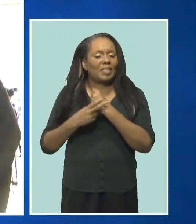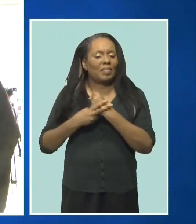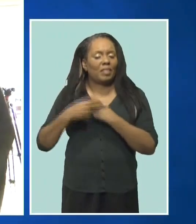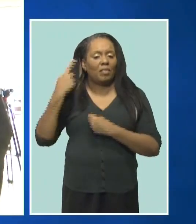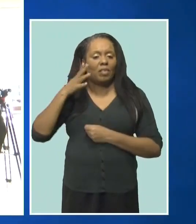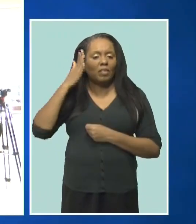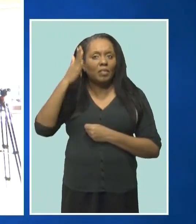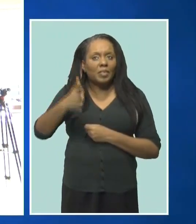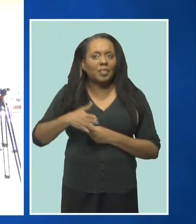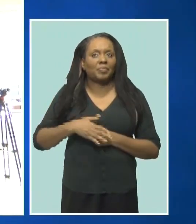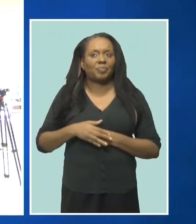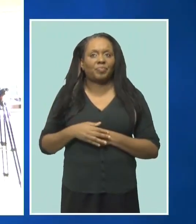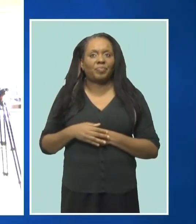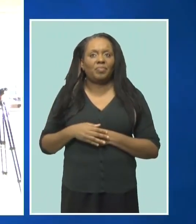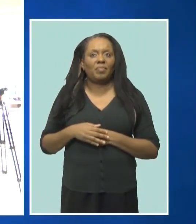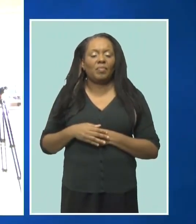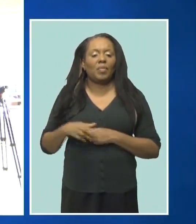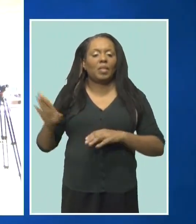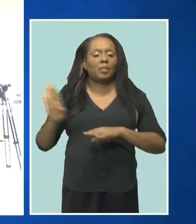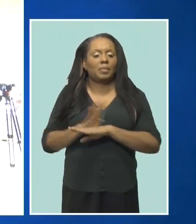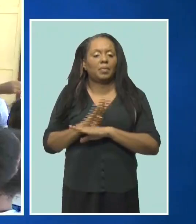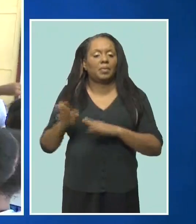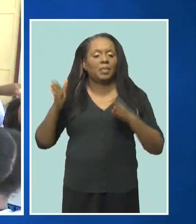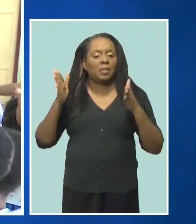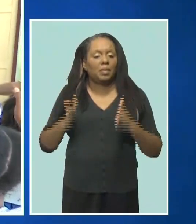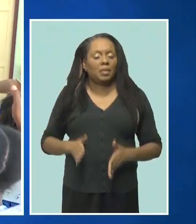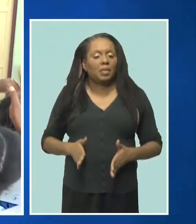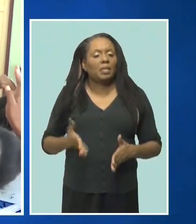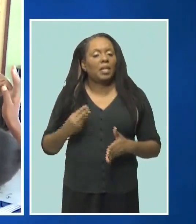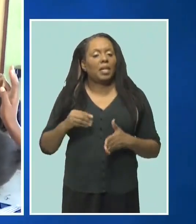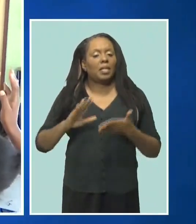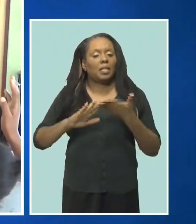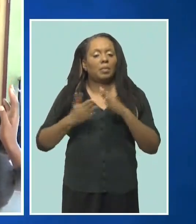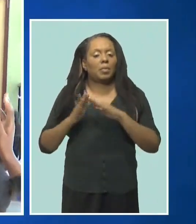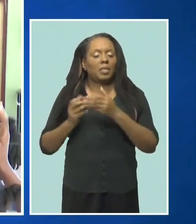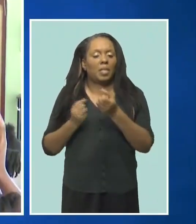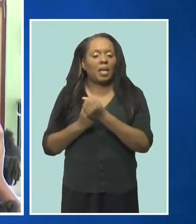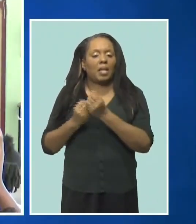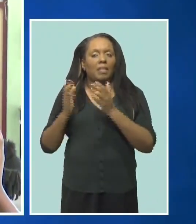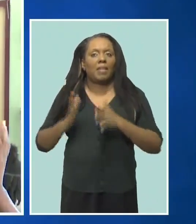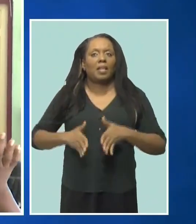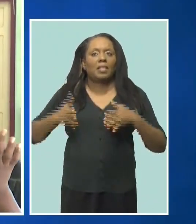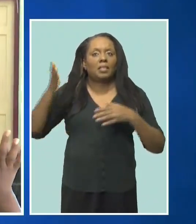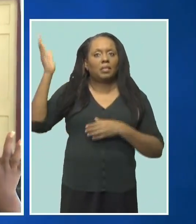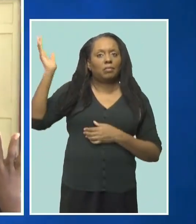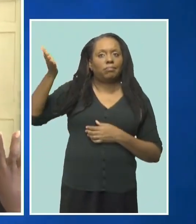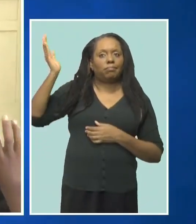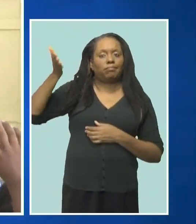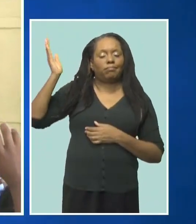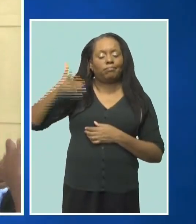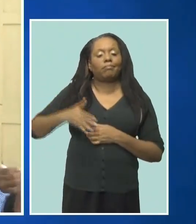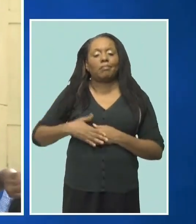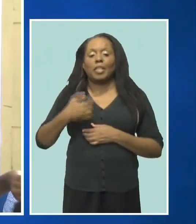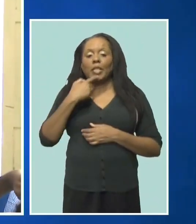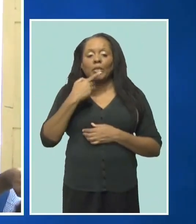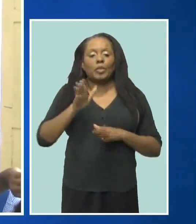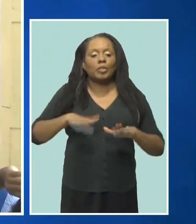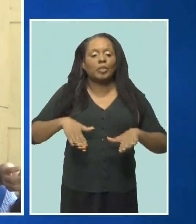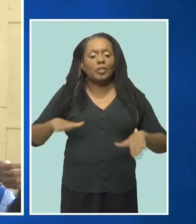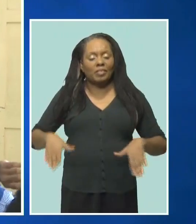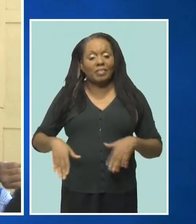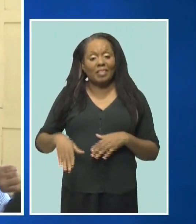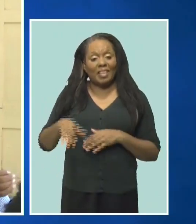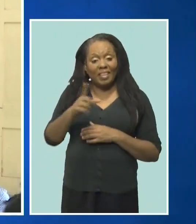advisor and community activist Janelle Brown. In a wide-ranging presentation, he told the children they are the